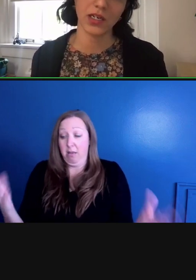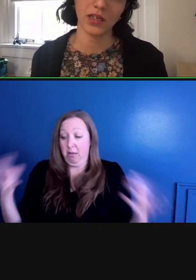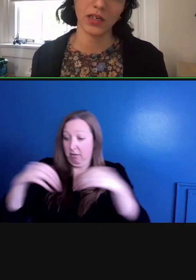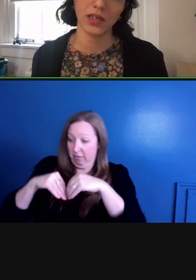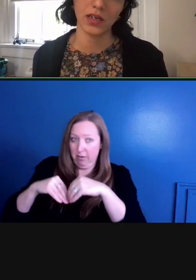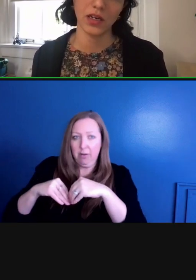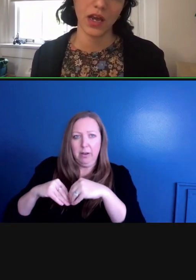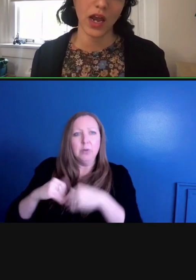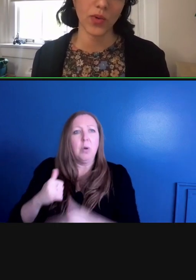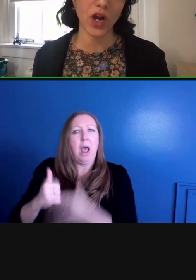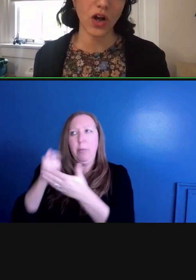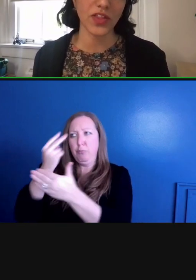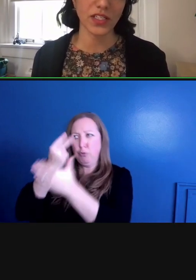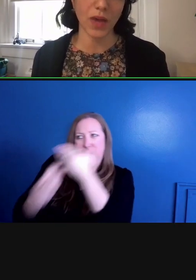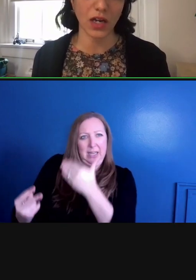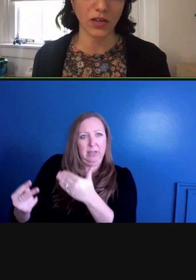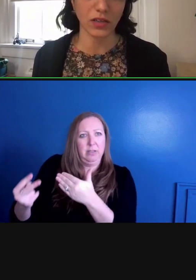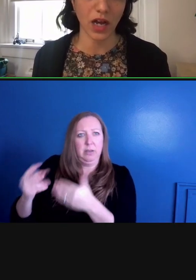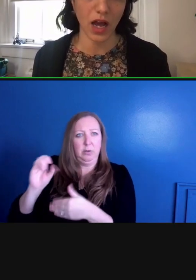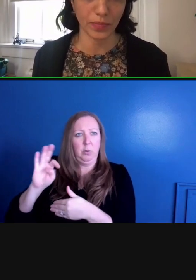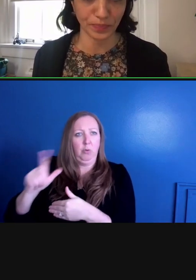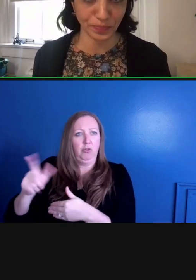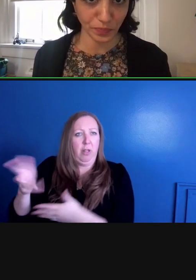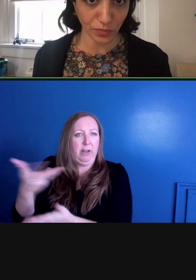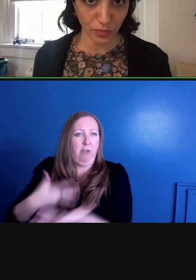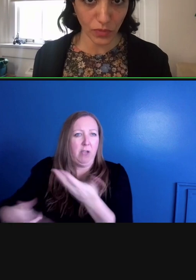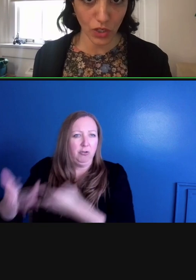interactions. And we called this model